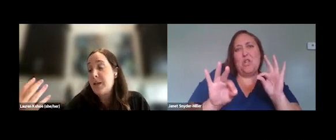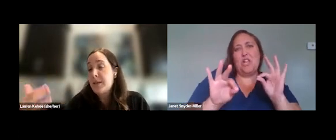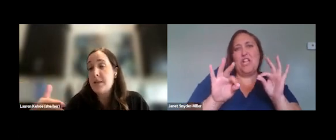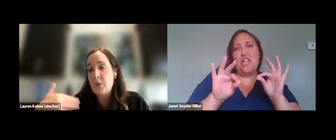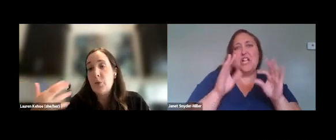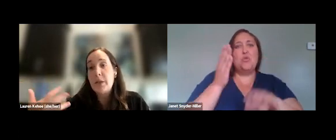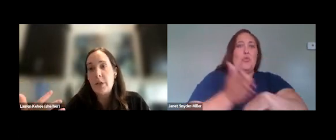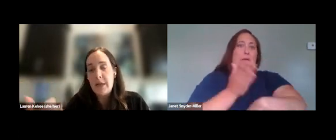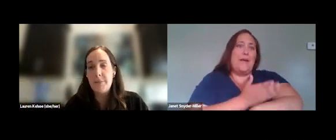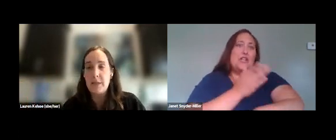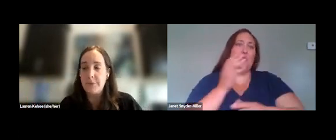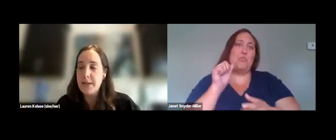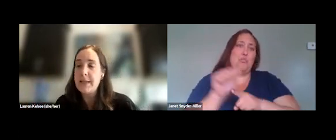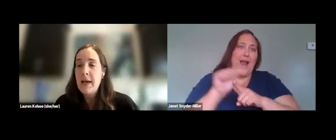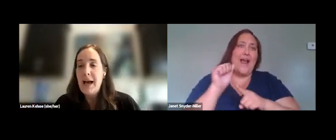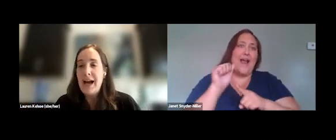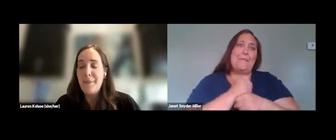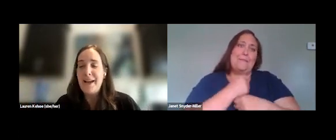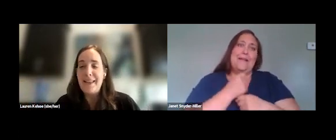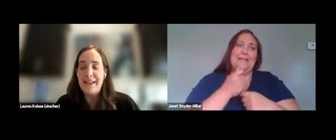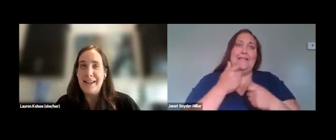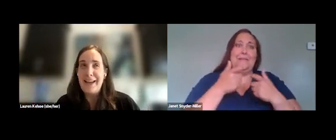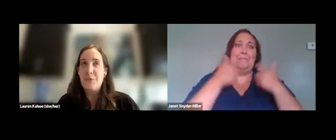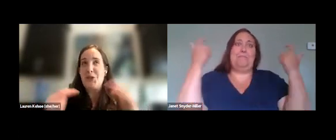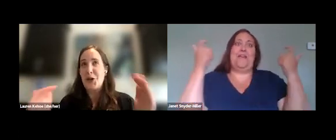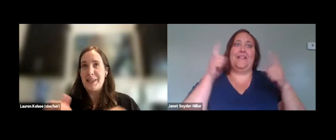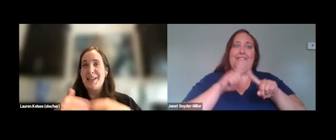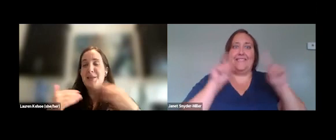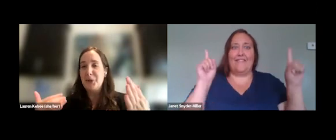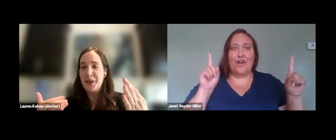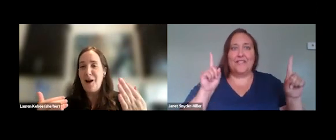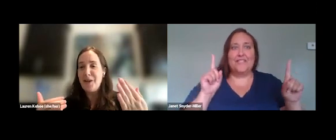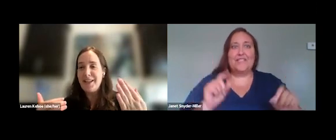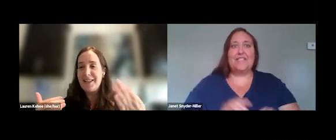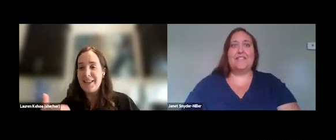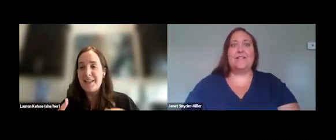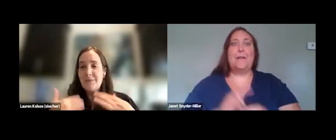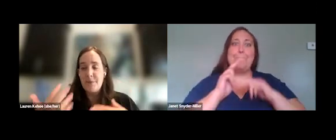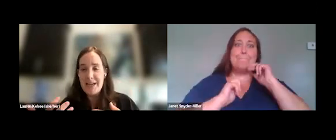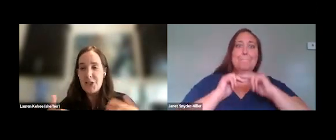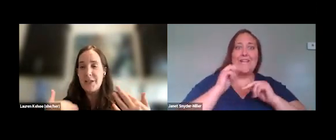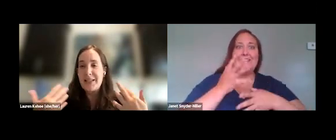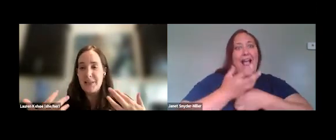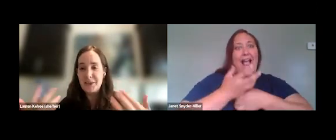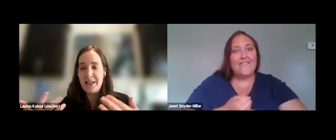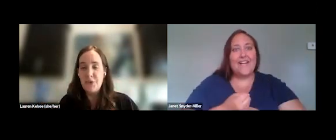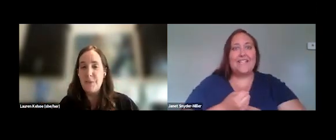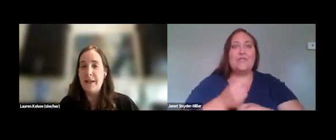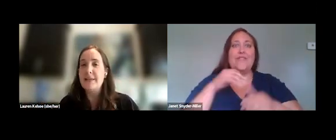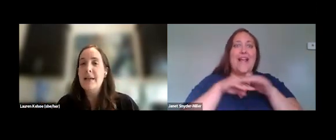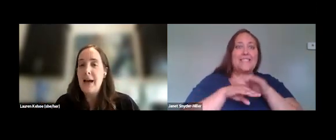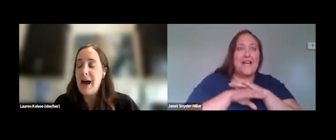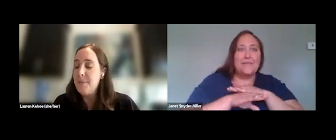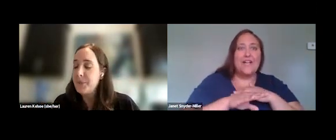remediation practices that really could make a big difference. And I think, again, we started with that to build the confidence that this remediation accessibility